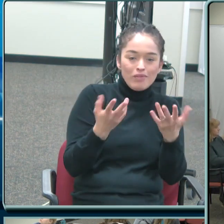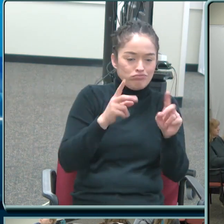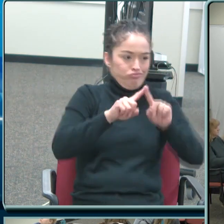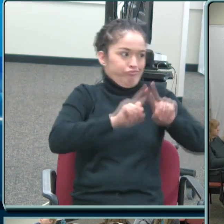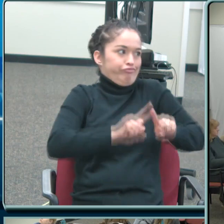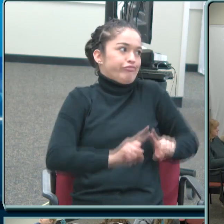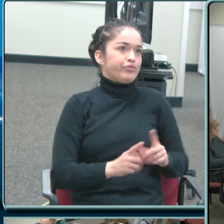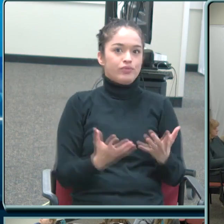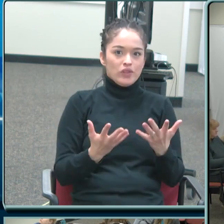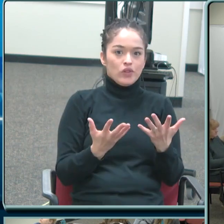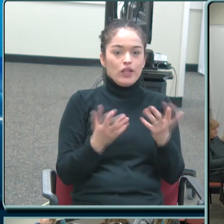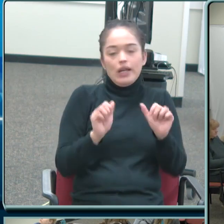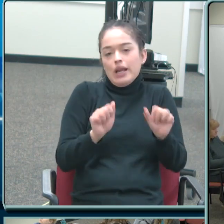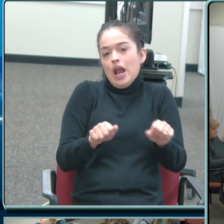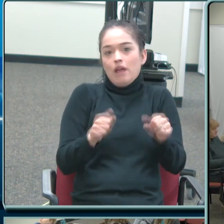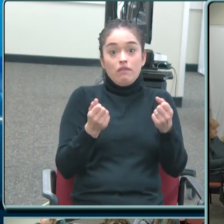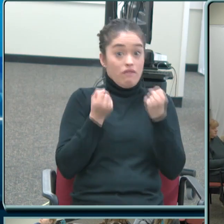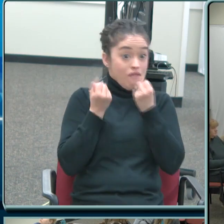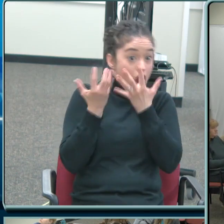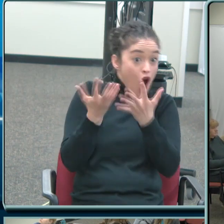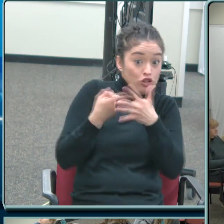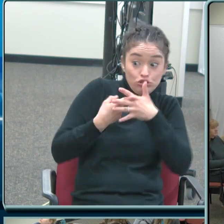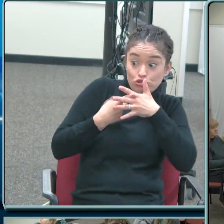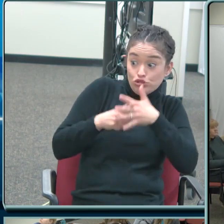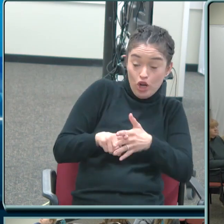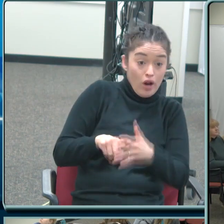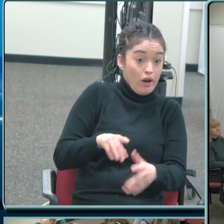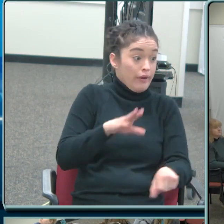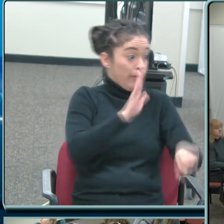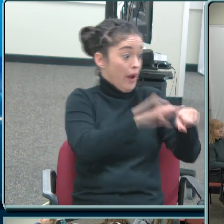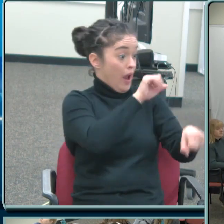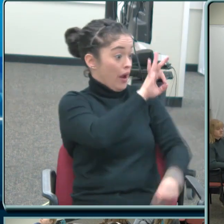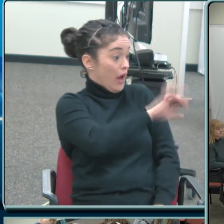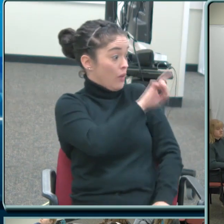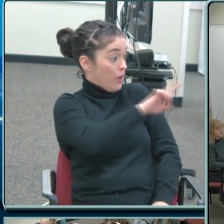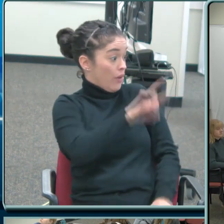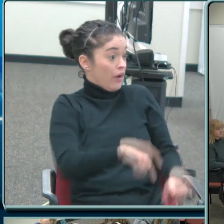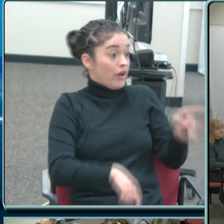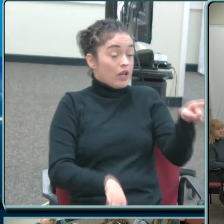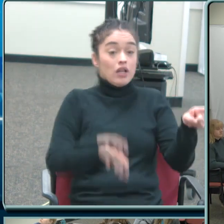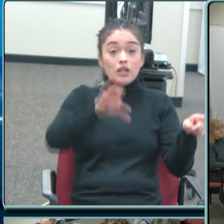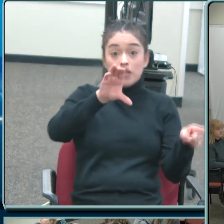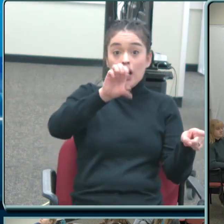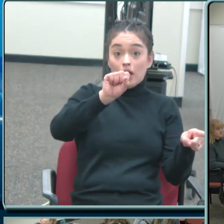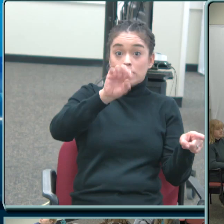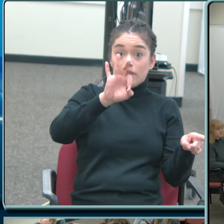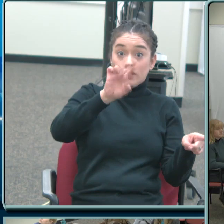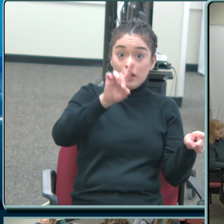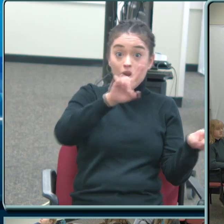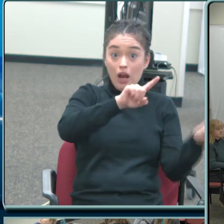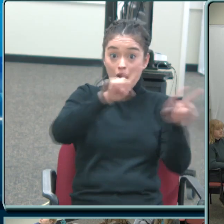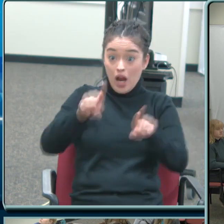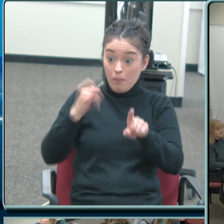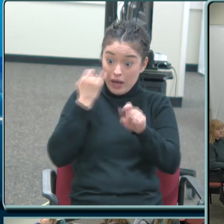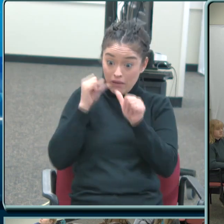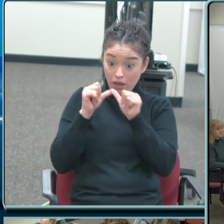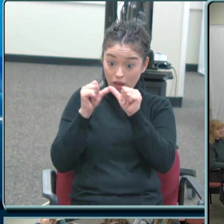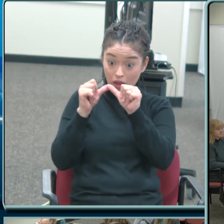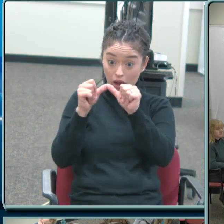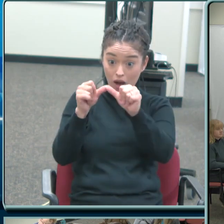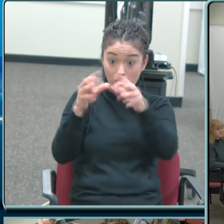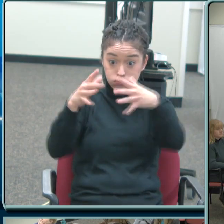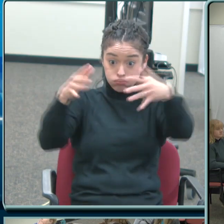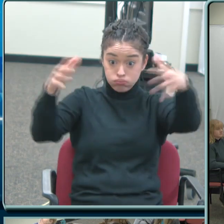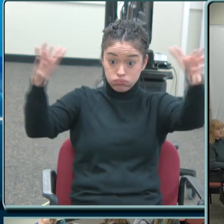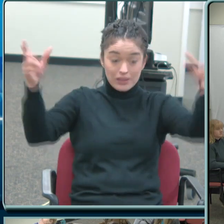it could be, a fire starts and 911 and CSFD responds, and if the incident continues to grow